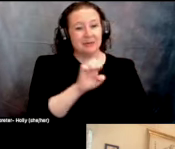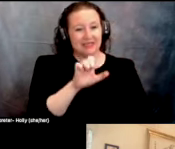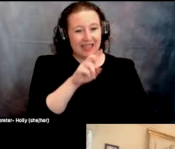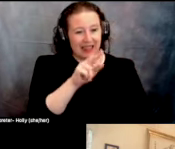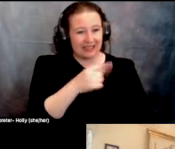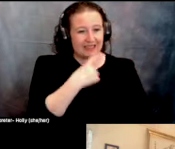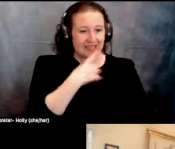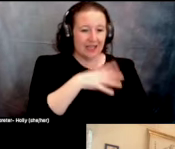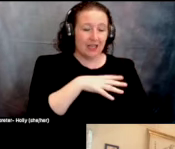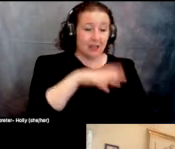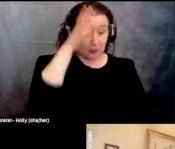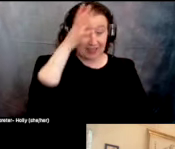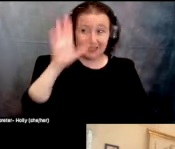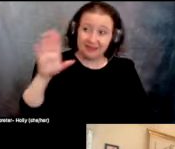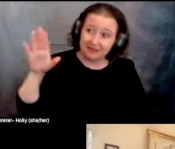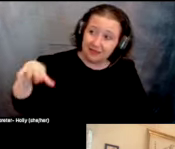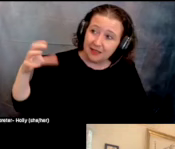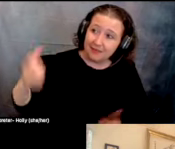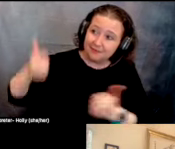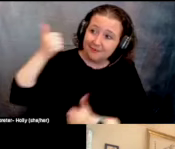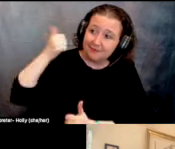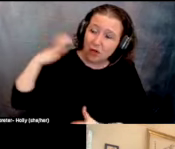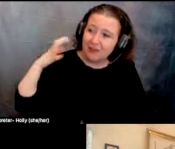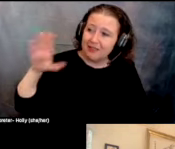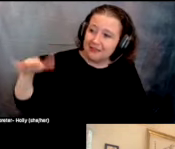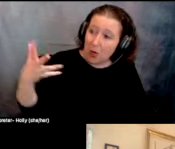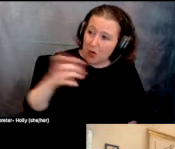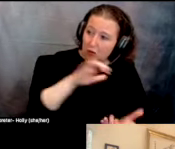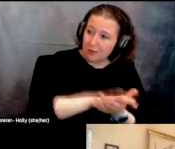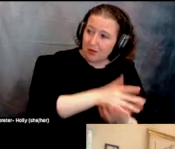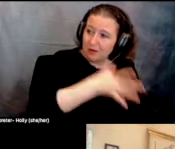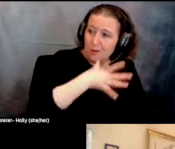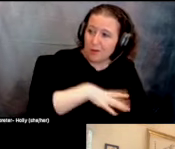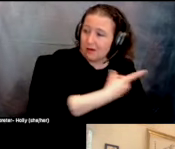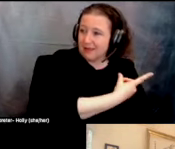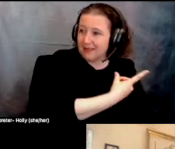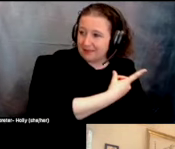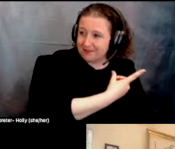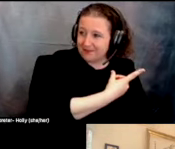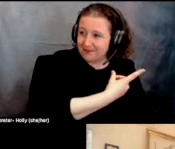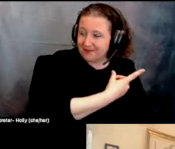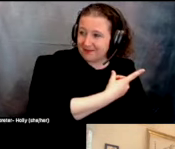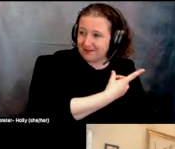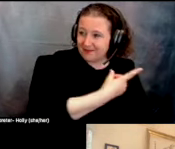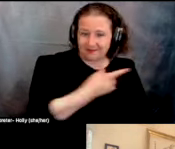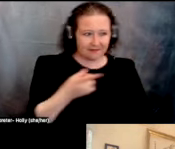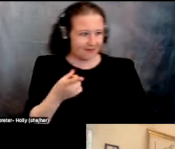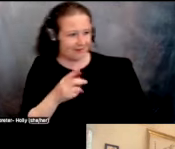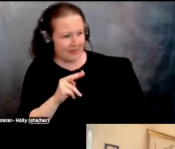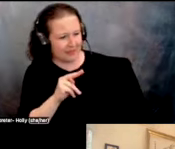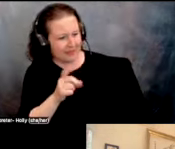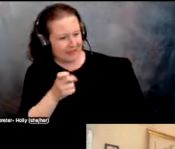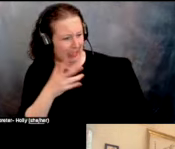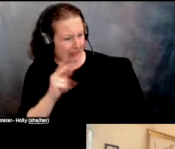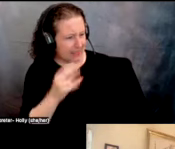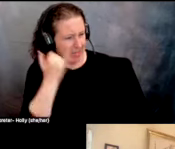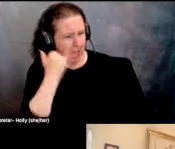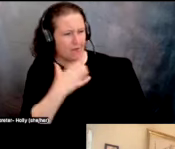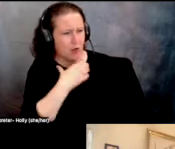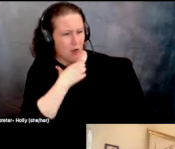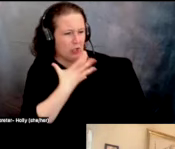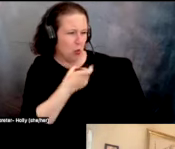CO and he said, you know, I want to, you know, marry this woman. And he said, Nixon, if the Marines had wanted